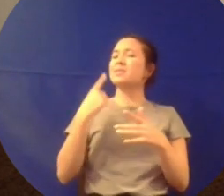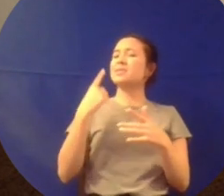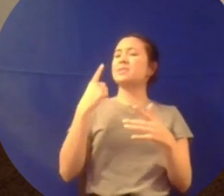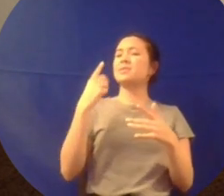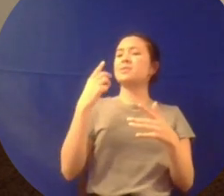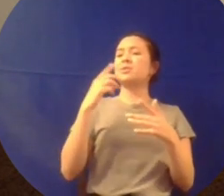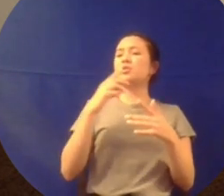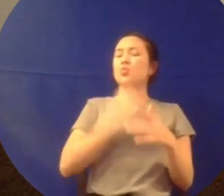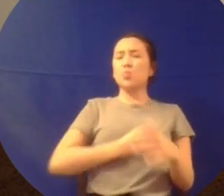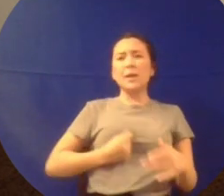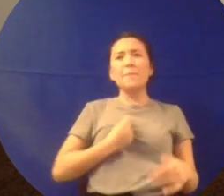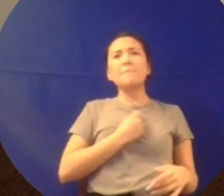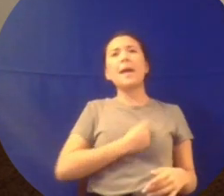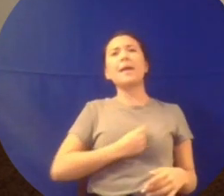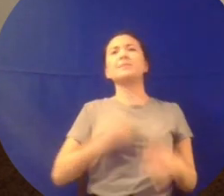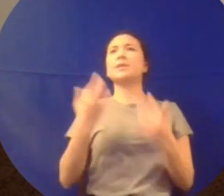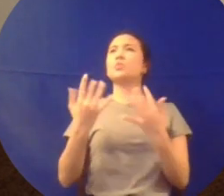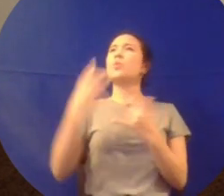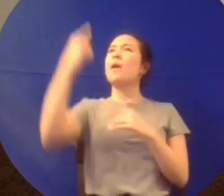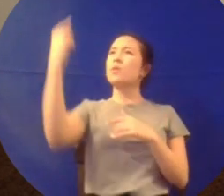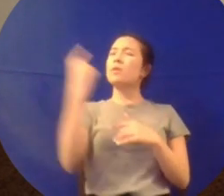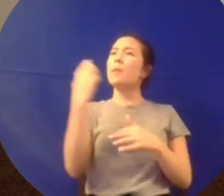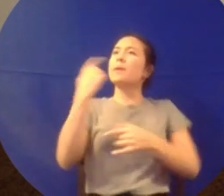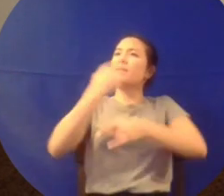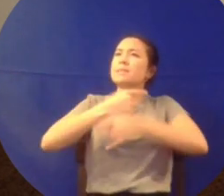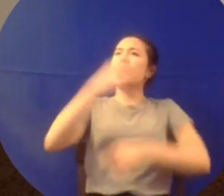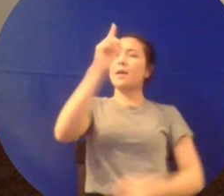await the coming of the day of the Lord.